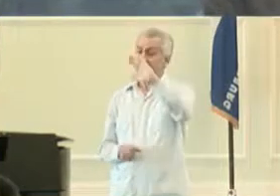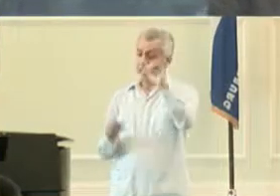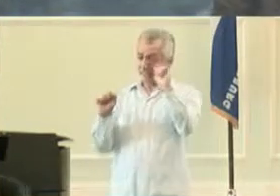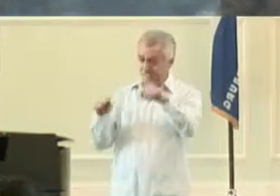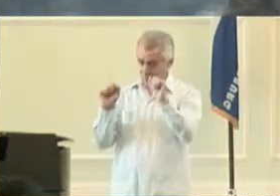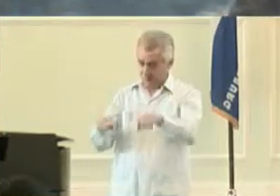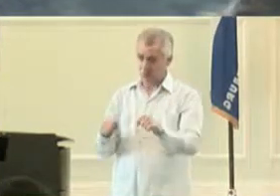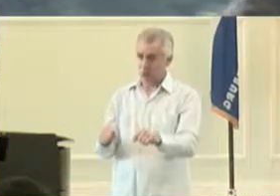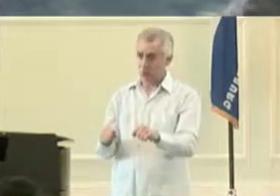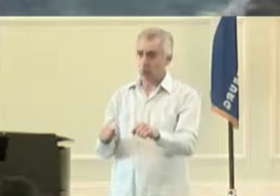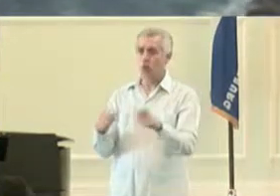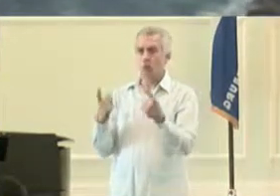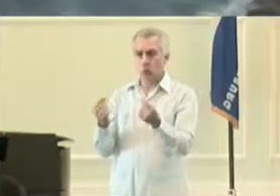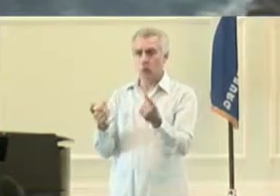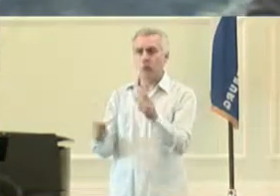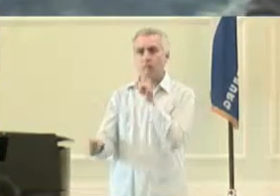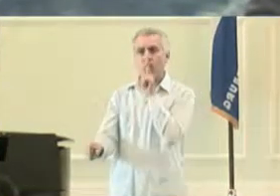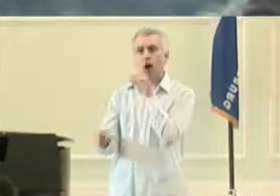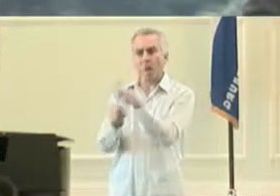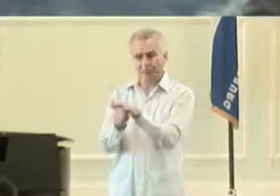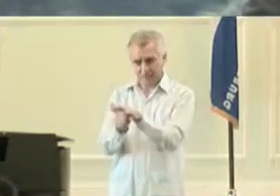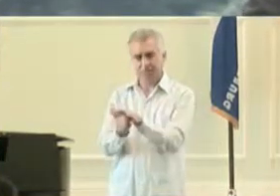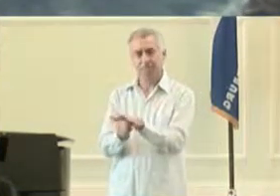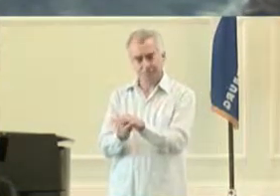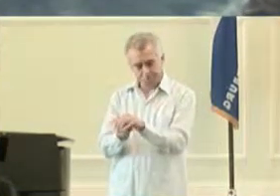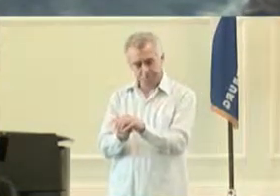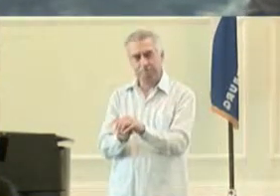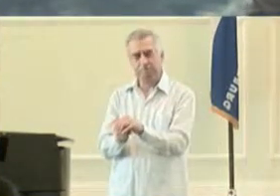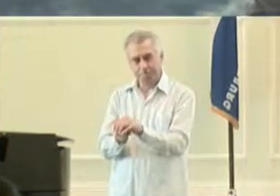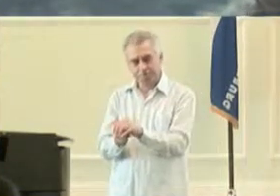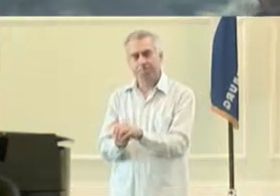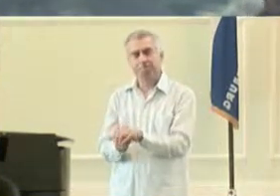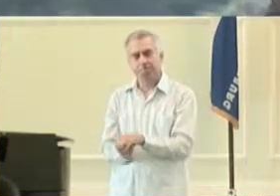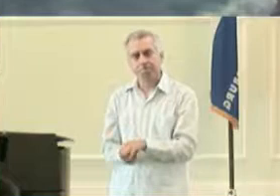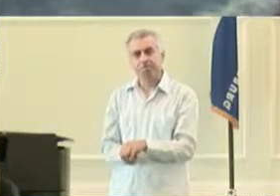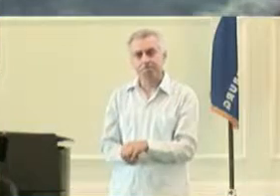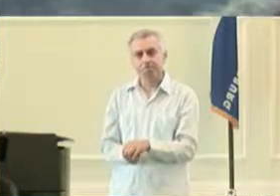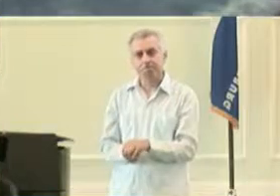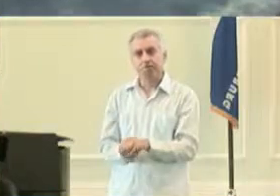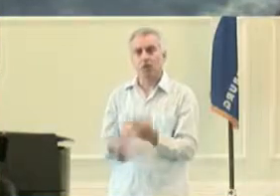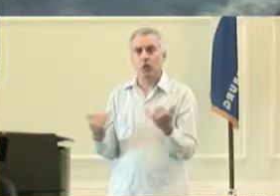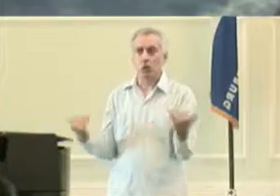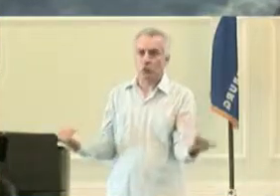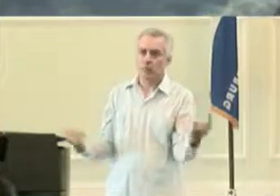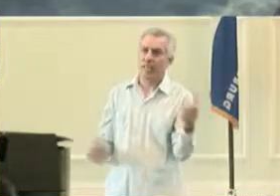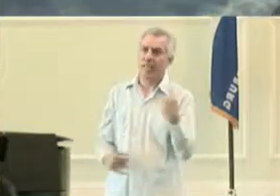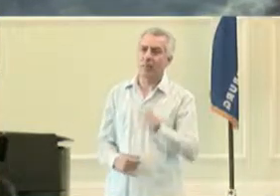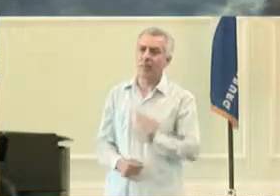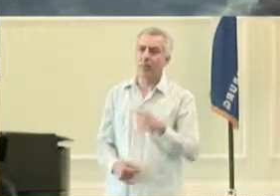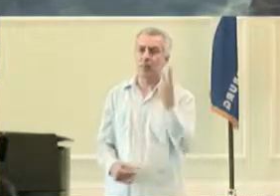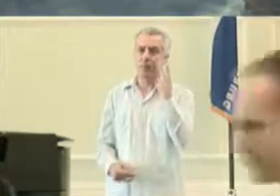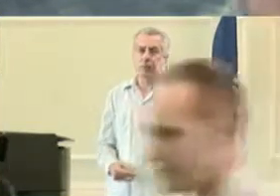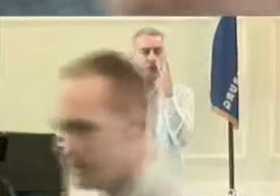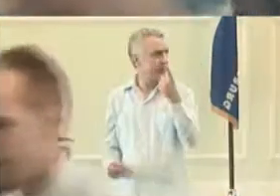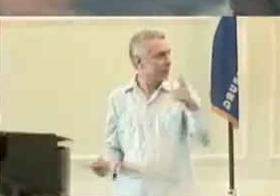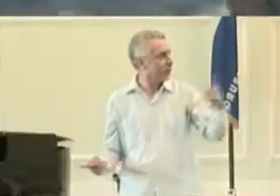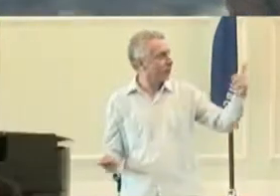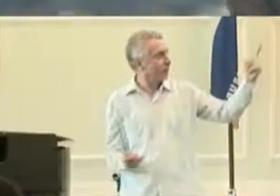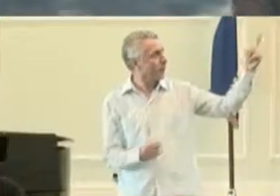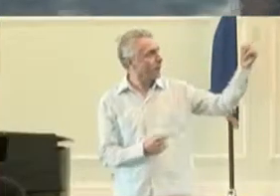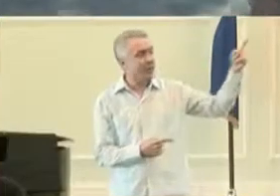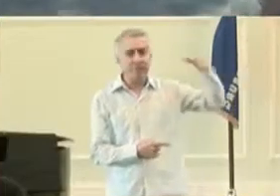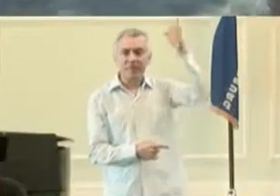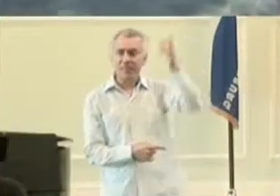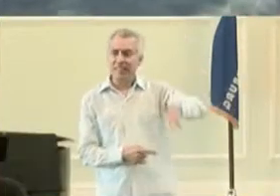do what he has promised to do? Amen? And so this morning, we are going to look at Exodus